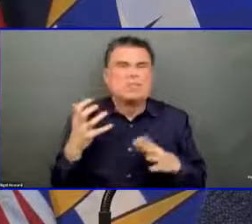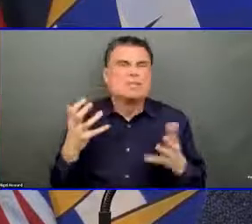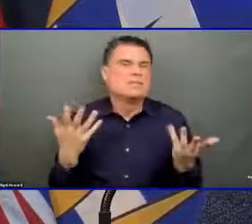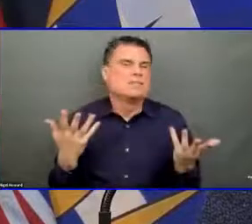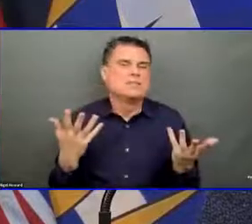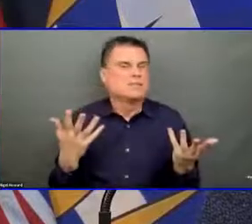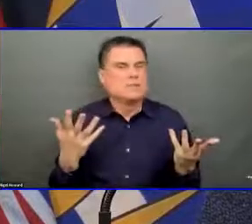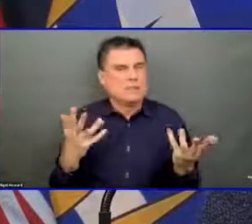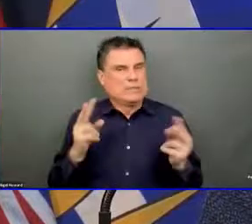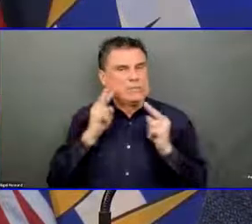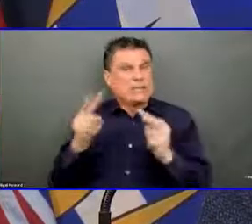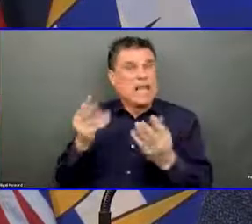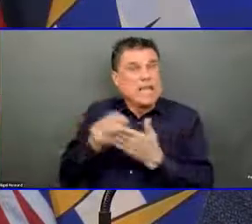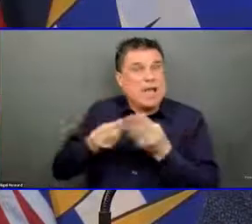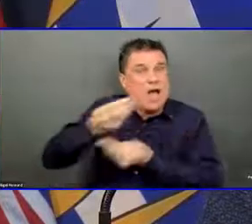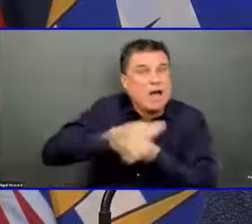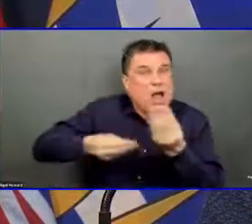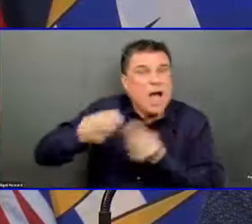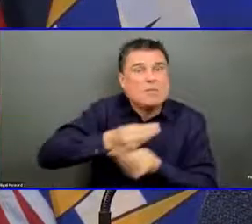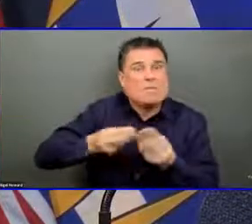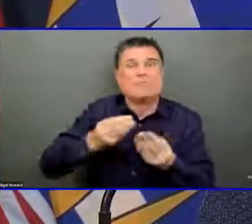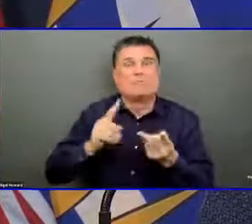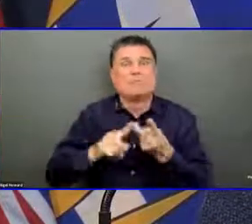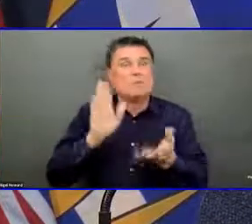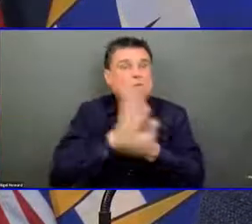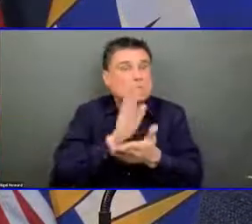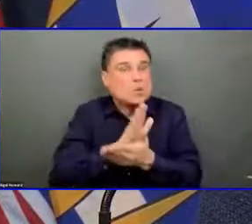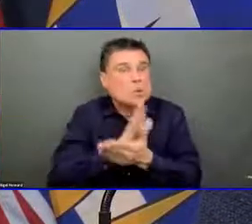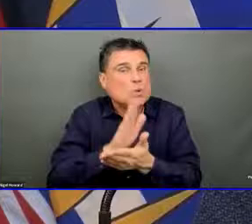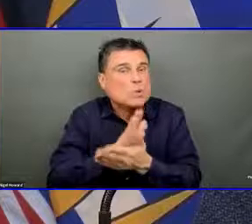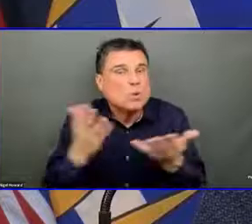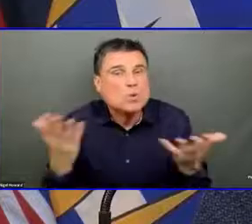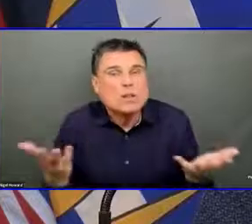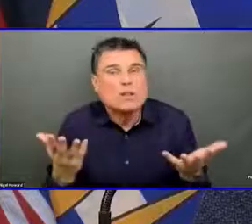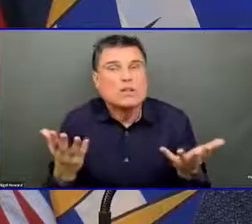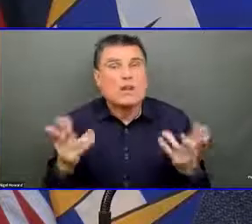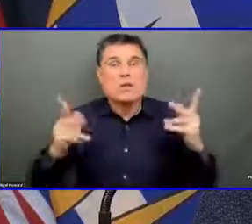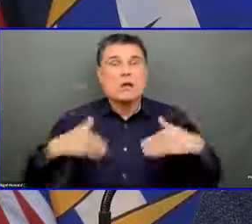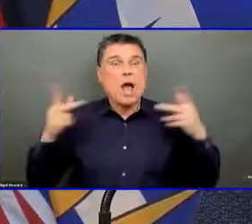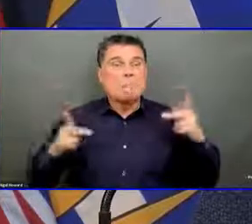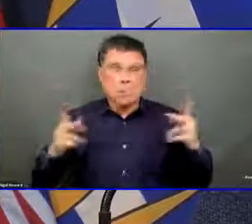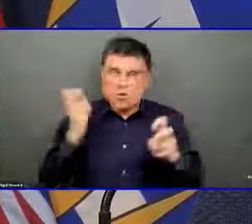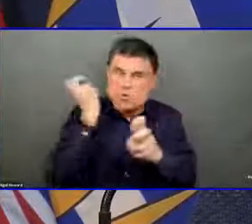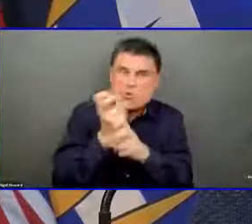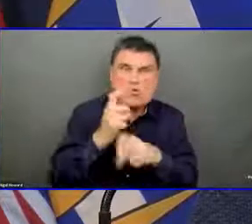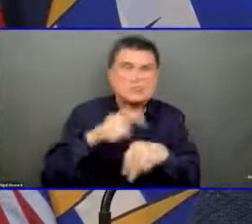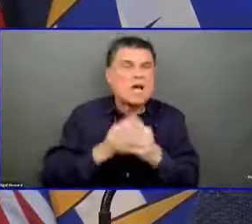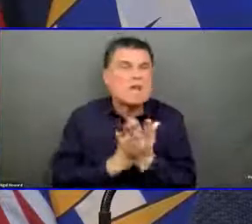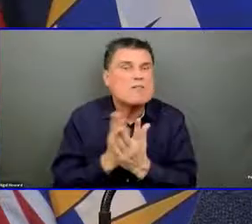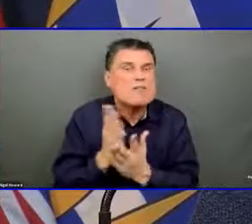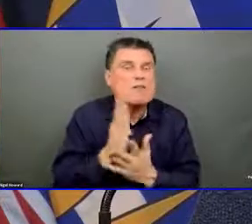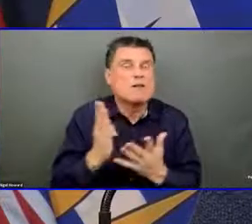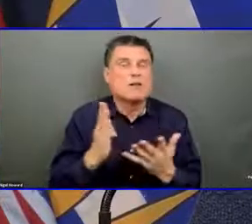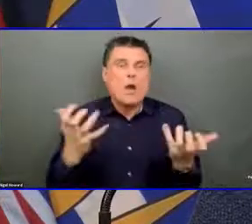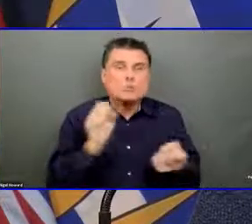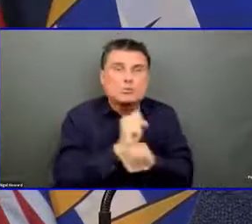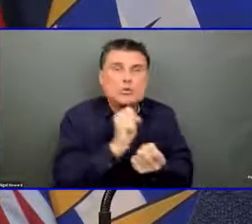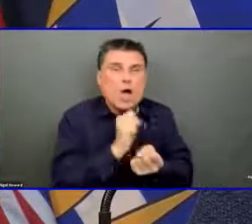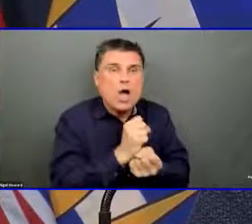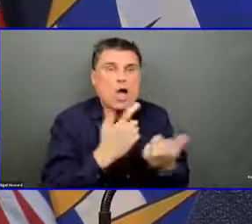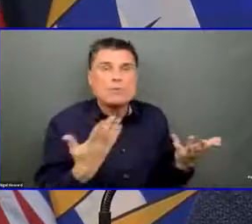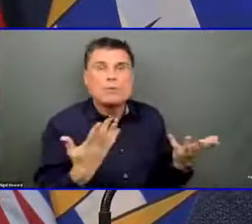having challenges with jobs, having challenges with doing online university. Reach out to the young people in your